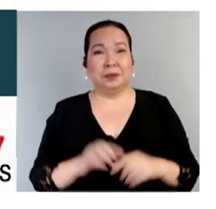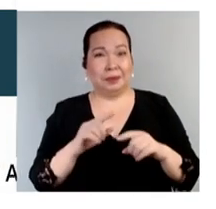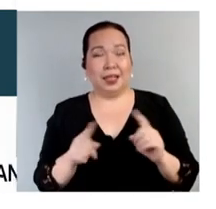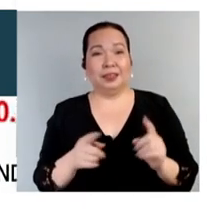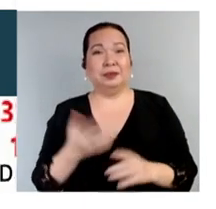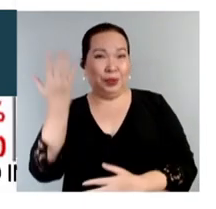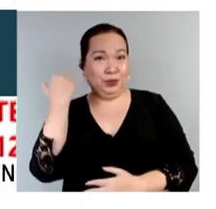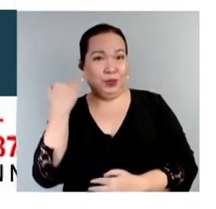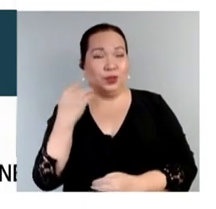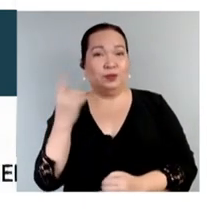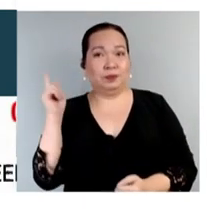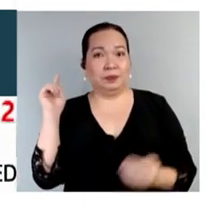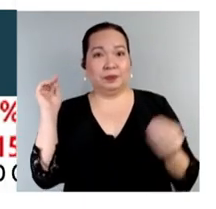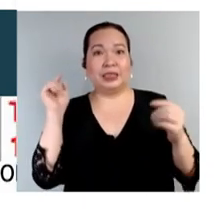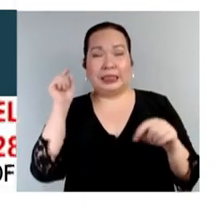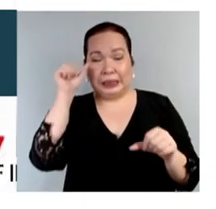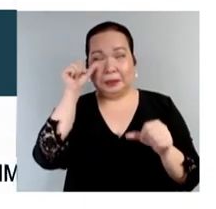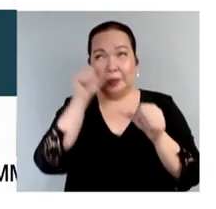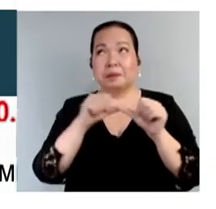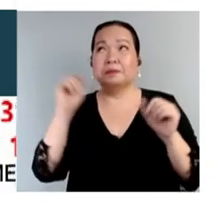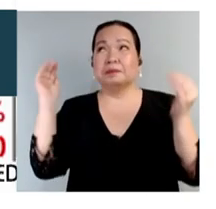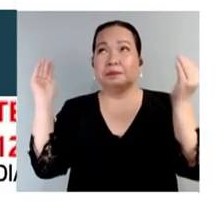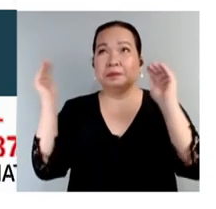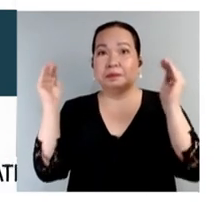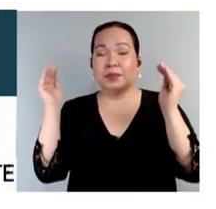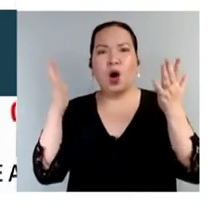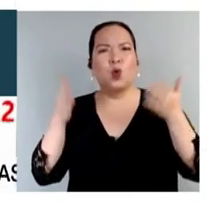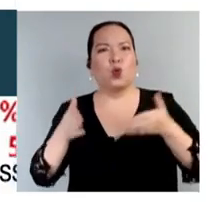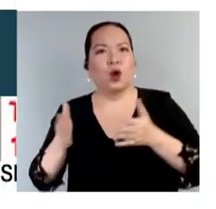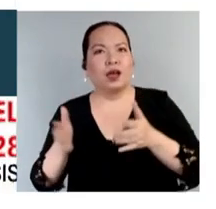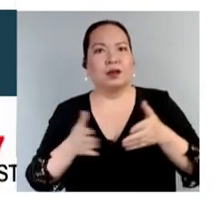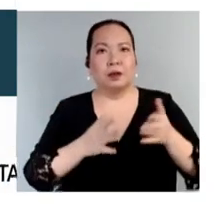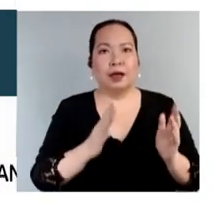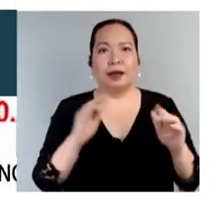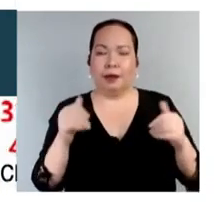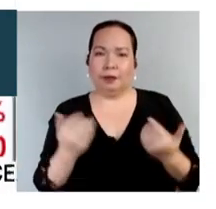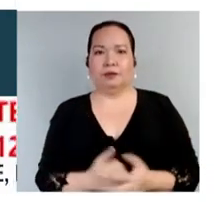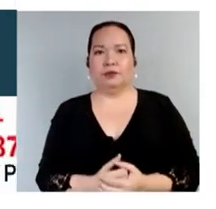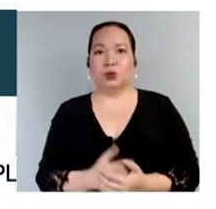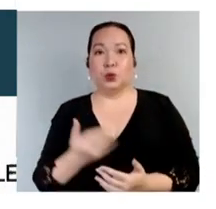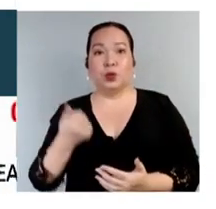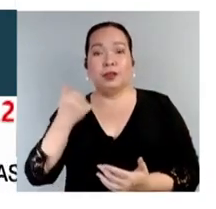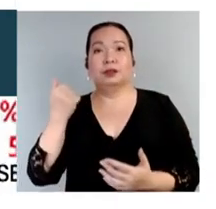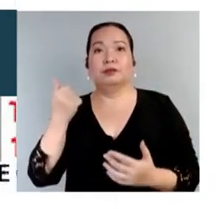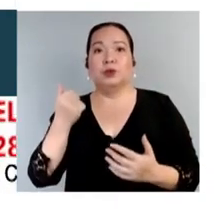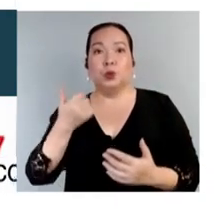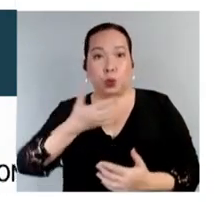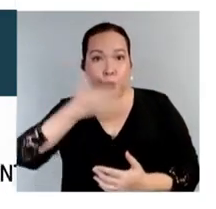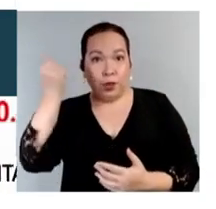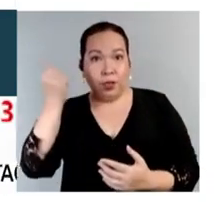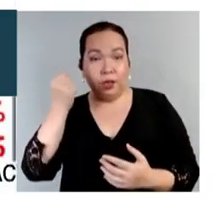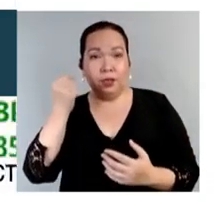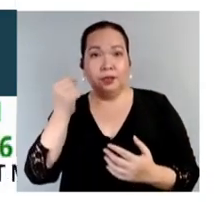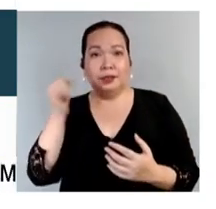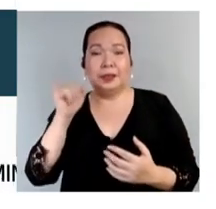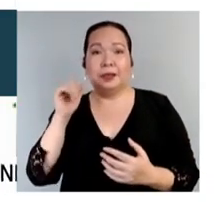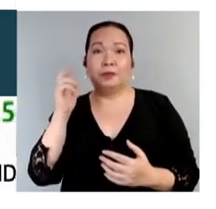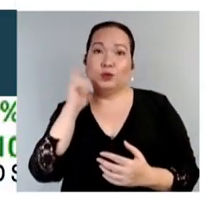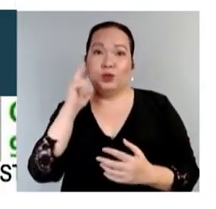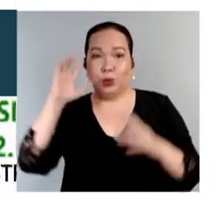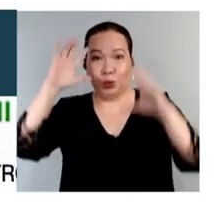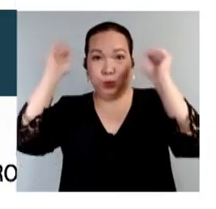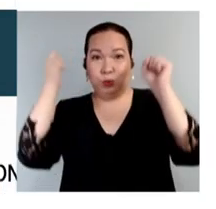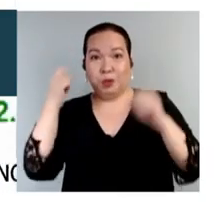that's the only thing that they remembered as far as the strategy of a winning candidate like President Duterte.